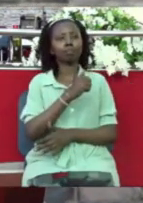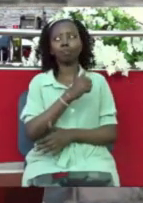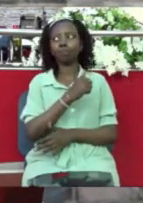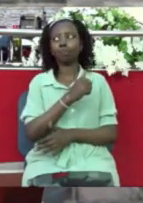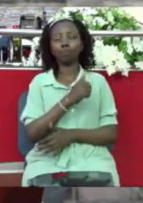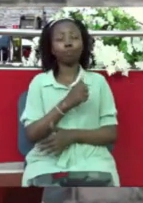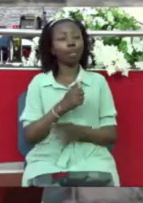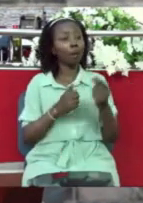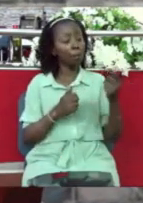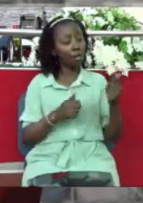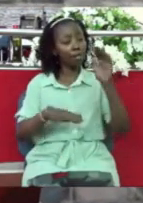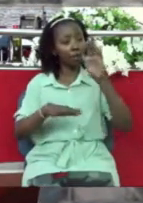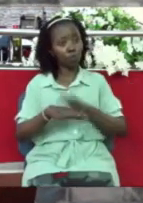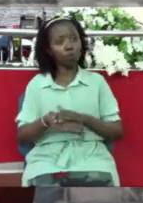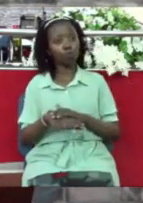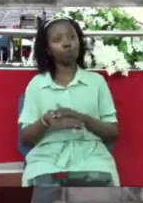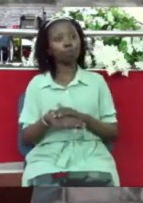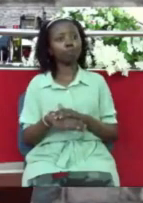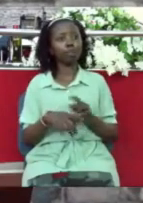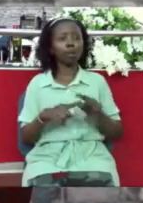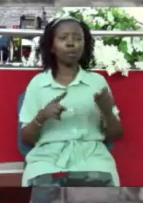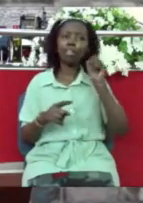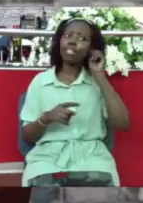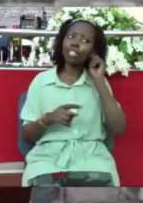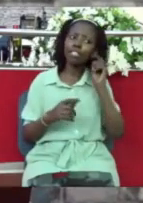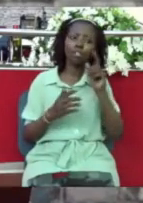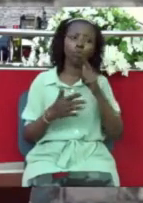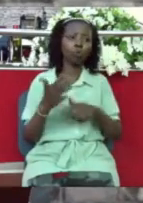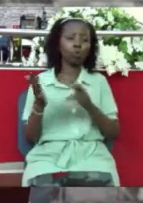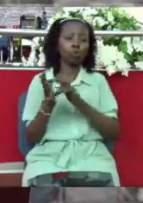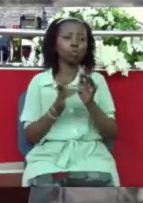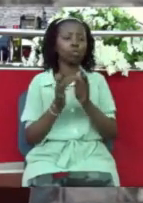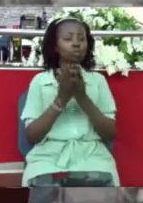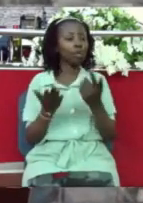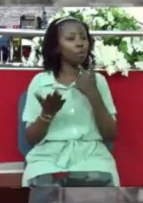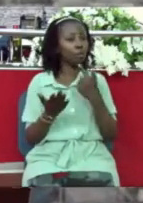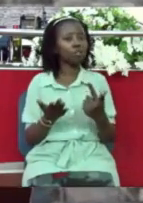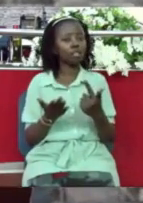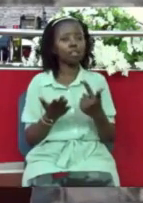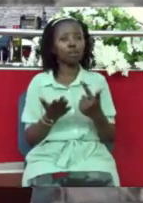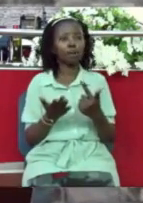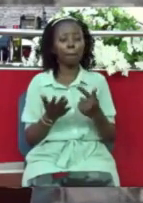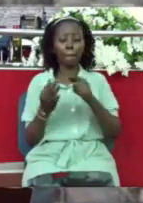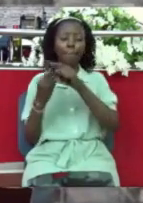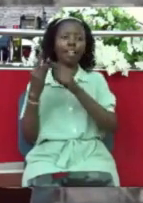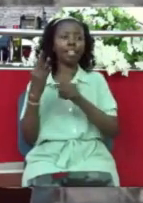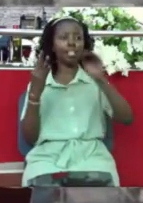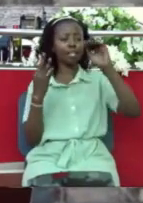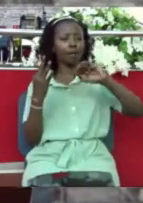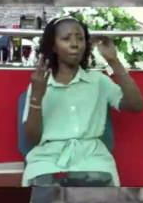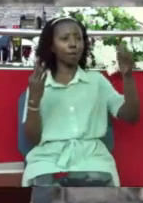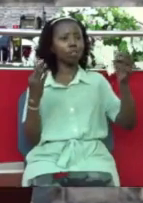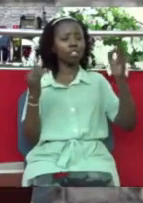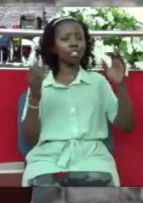Pesa ni mzuri. Money is good. But listen to what the Bible is trying to tell us. Kinisikizeni Biblia inasema. These three mountains, if you can handle